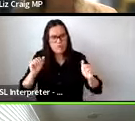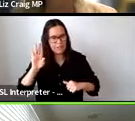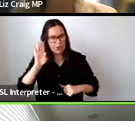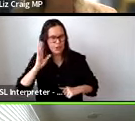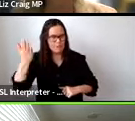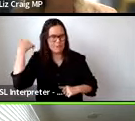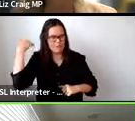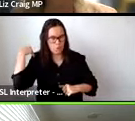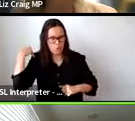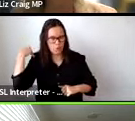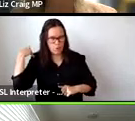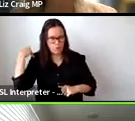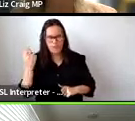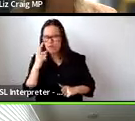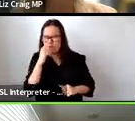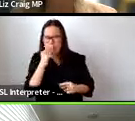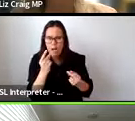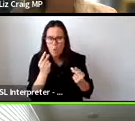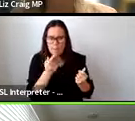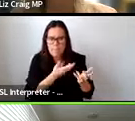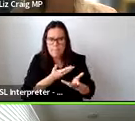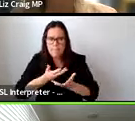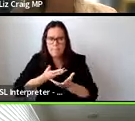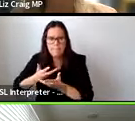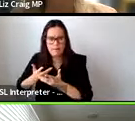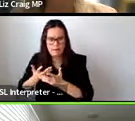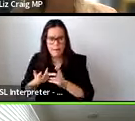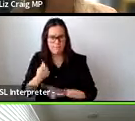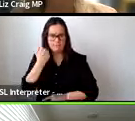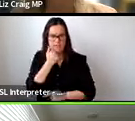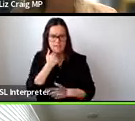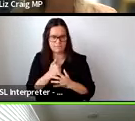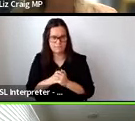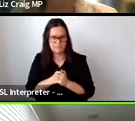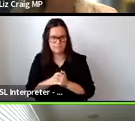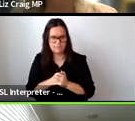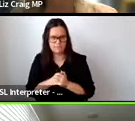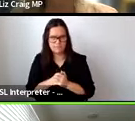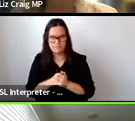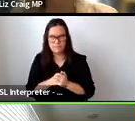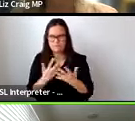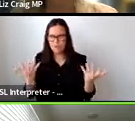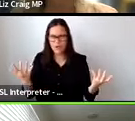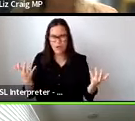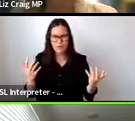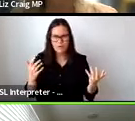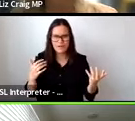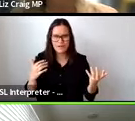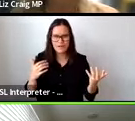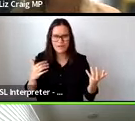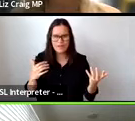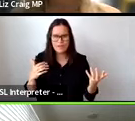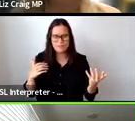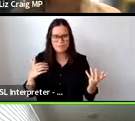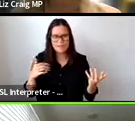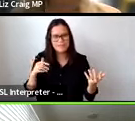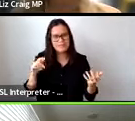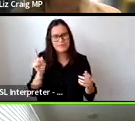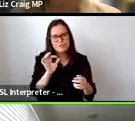need. So it's not a question of how to do it. It's a question of whether to do it.